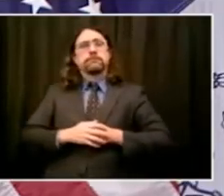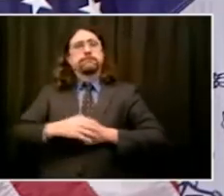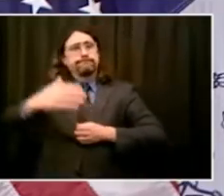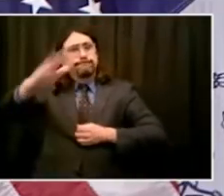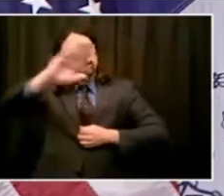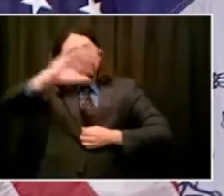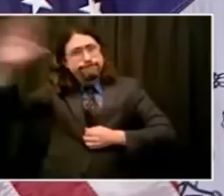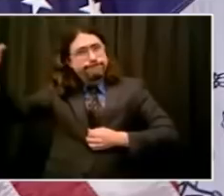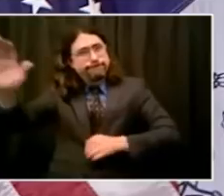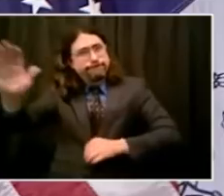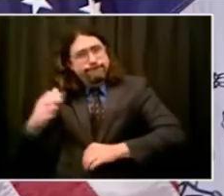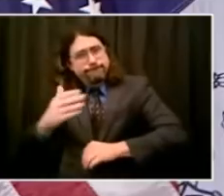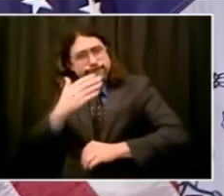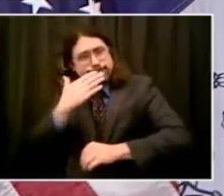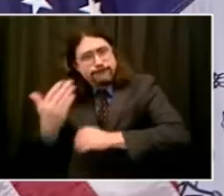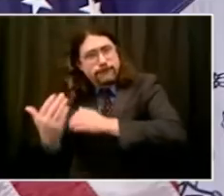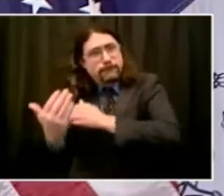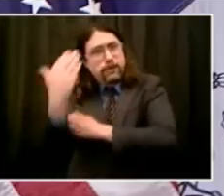correct?